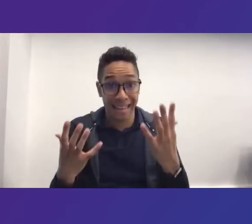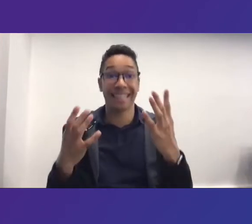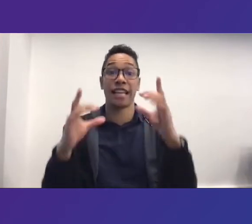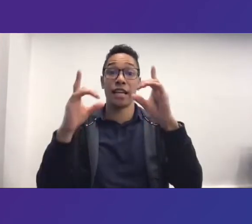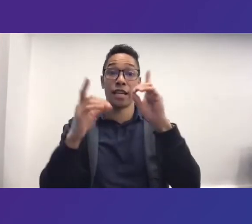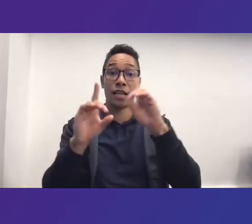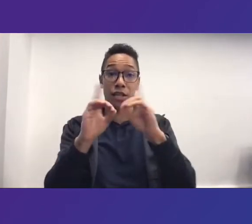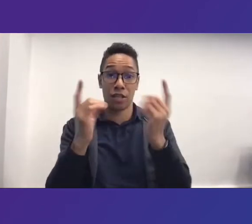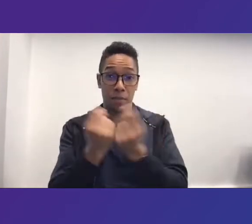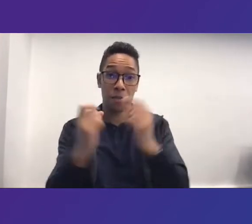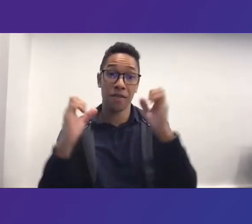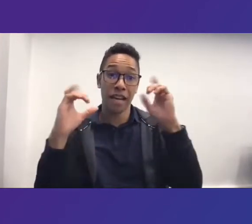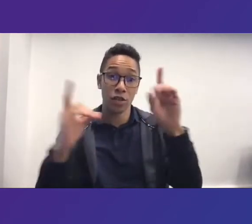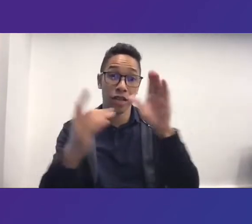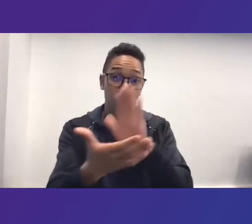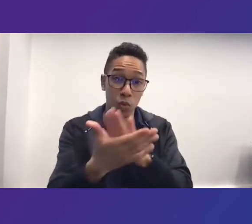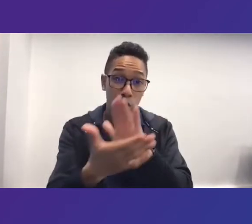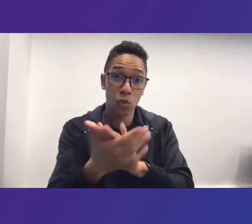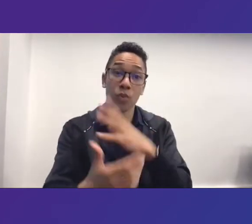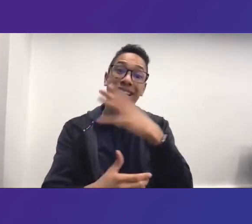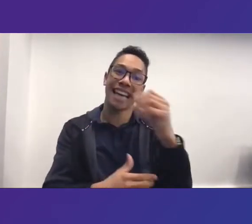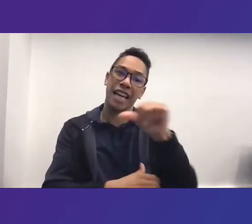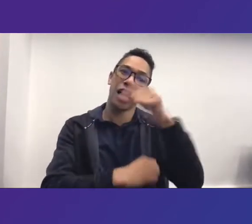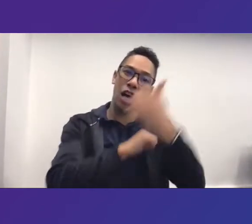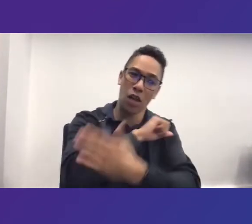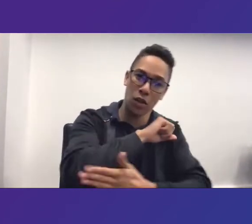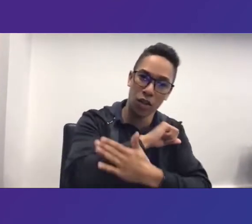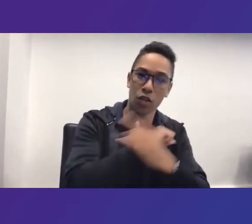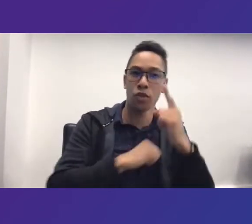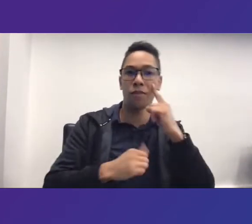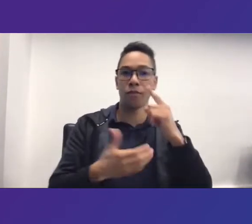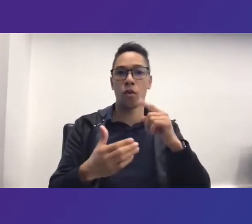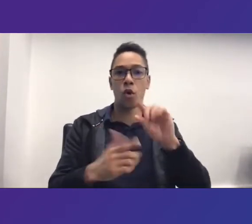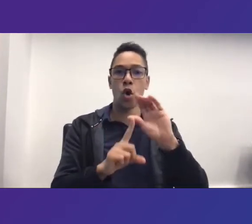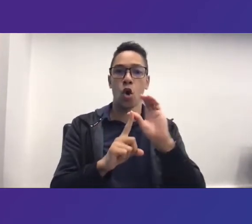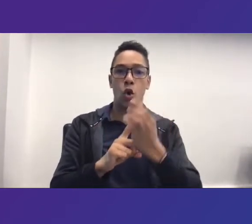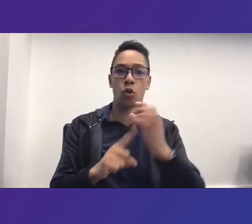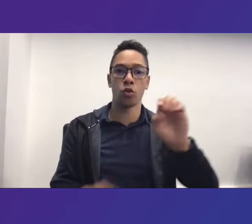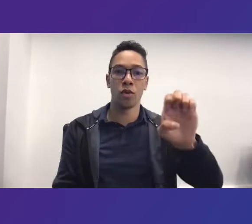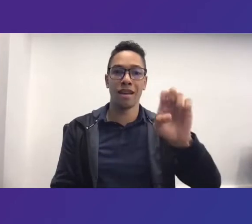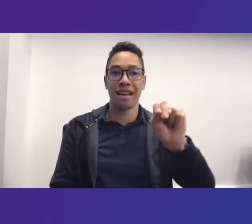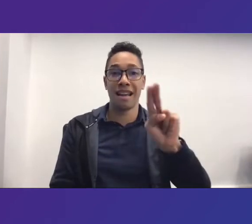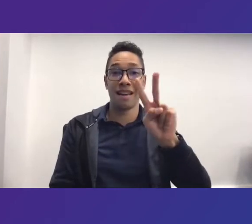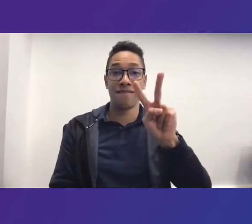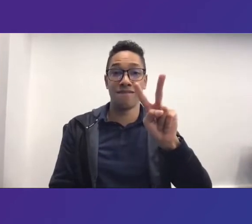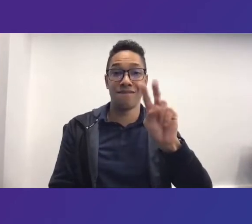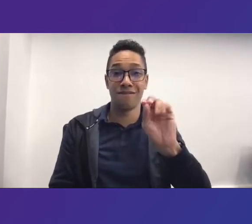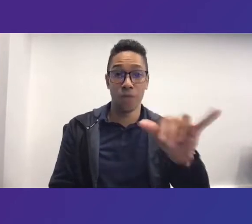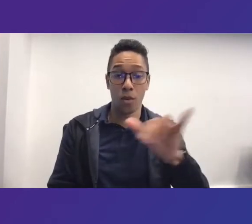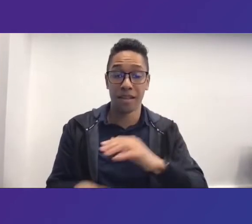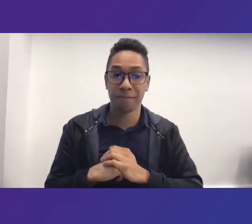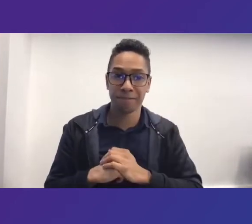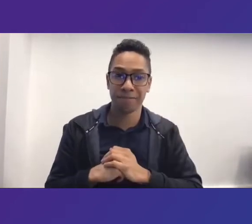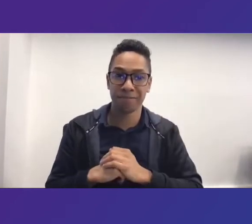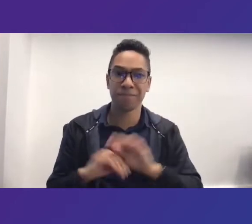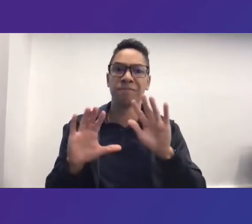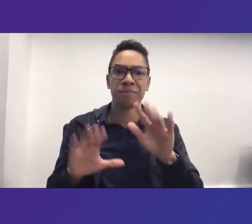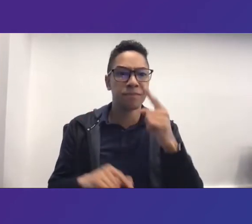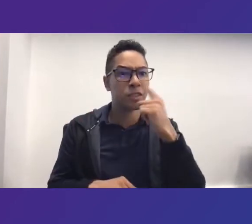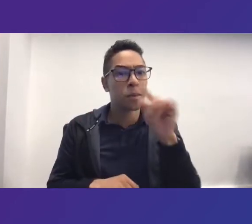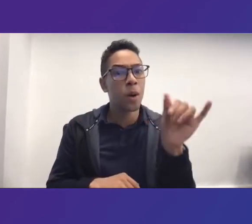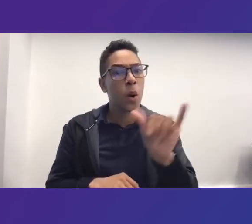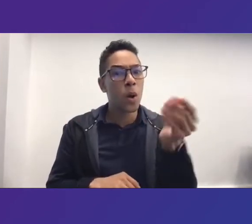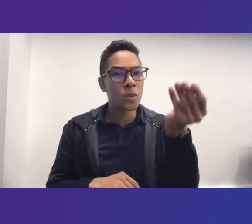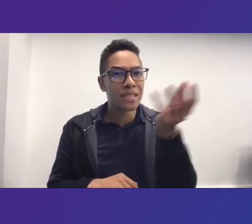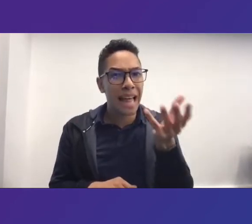dance studios, and even abroad as a cultural envoy. Welcome, Timothy. Could you also tell us, how did